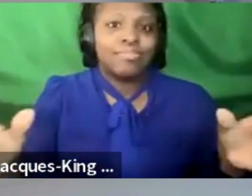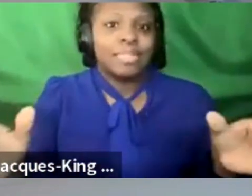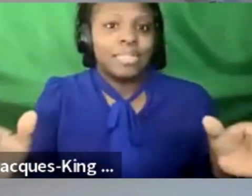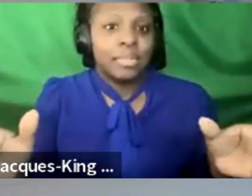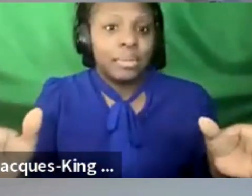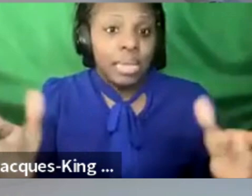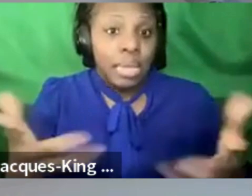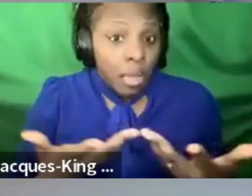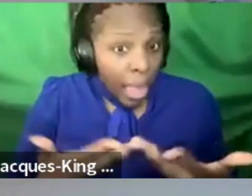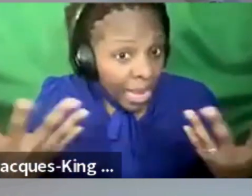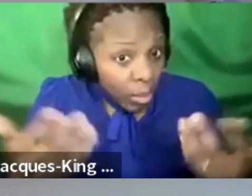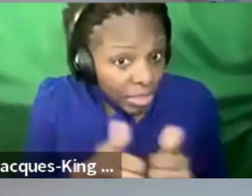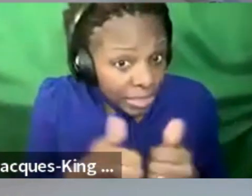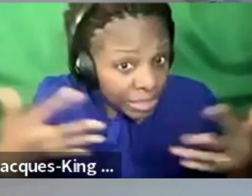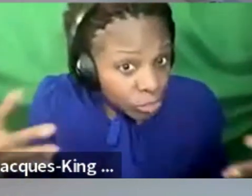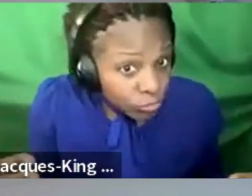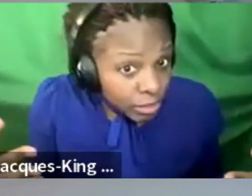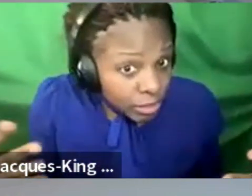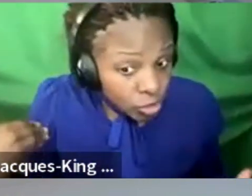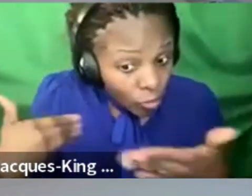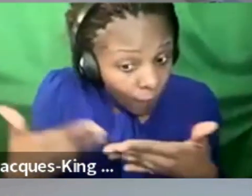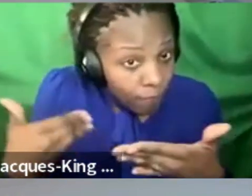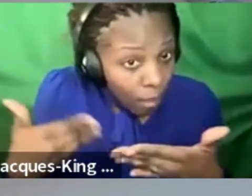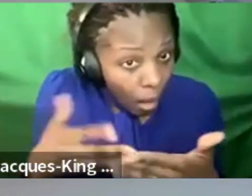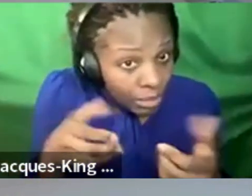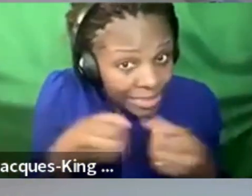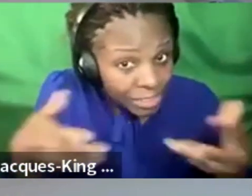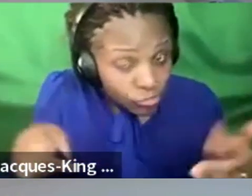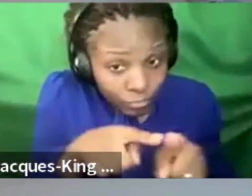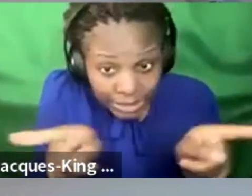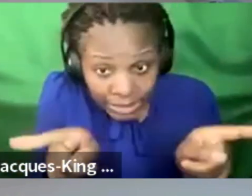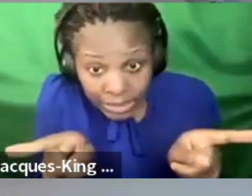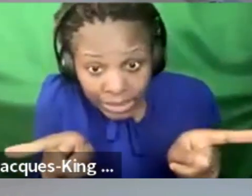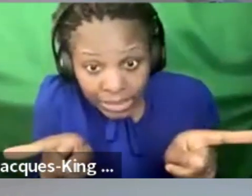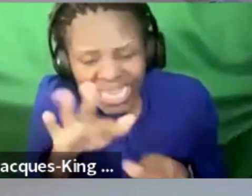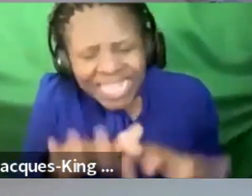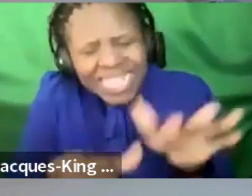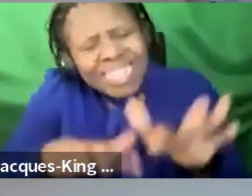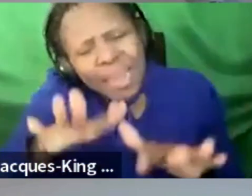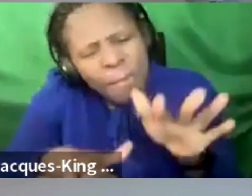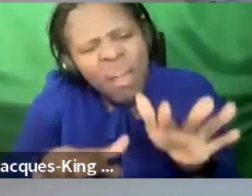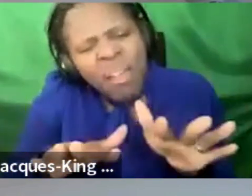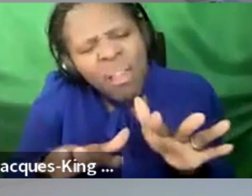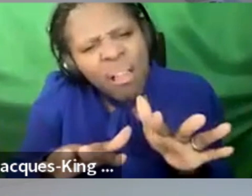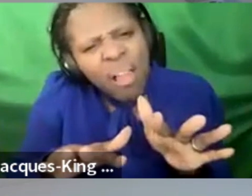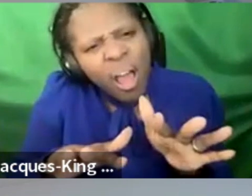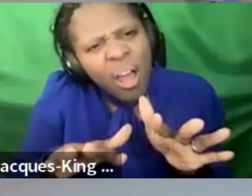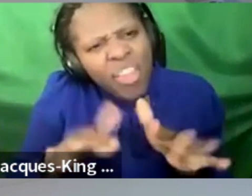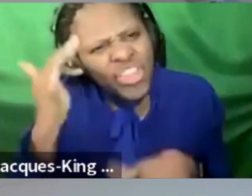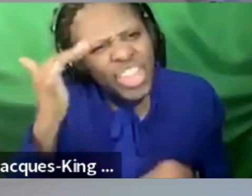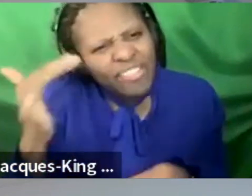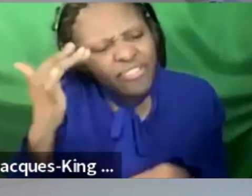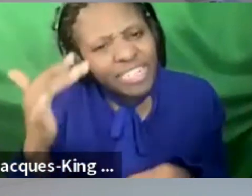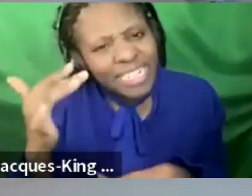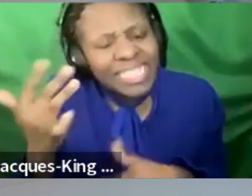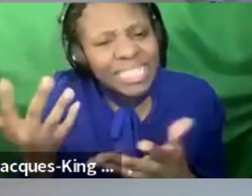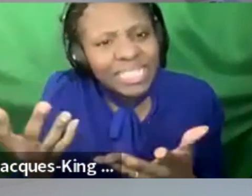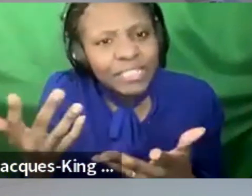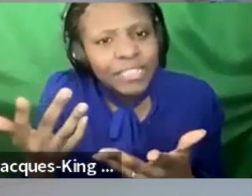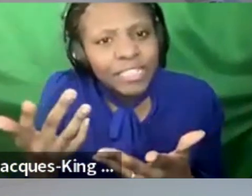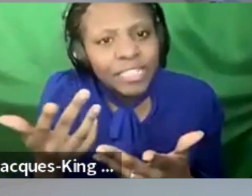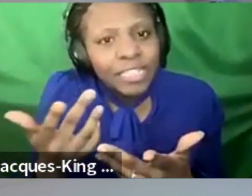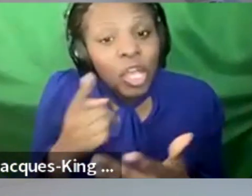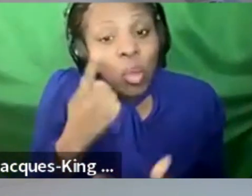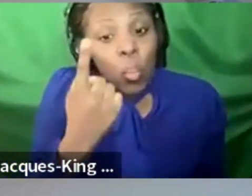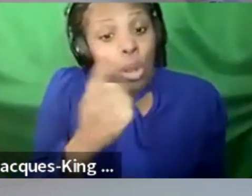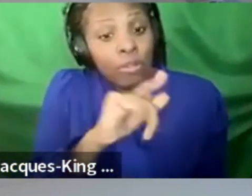anybody disagree with any of that so far? I mean, it's a similar narrative to the fact that one of the